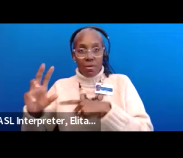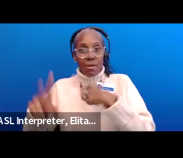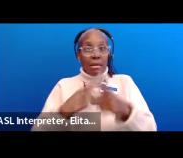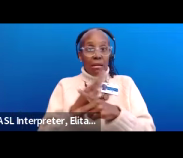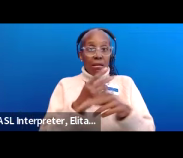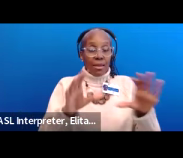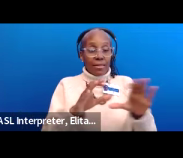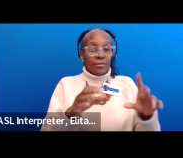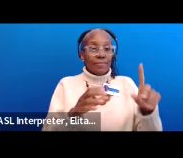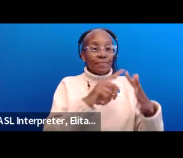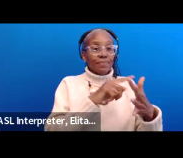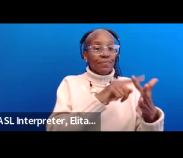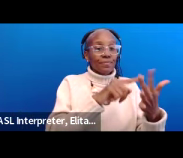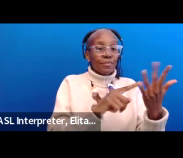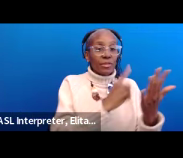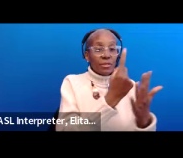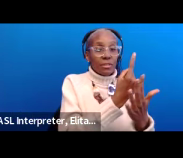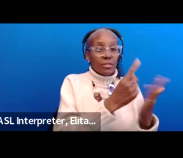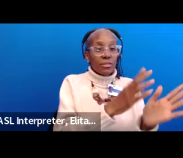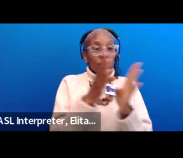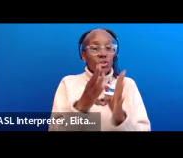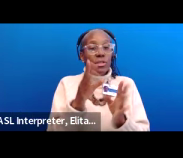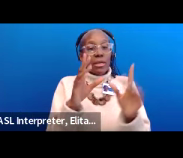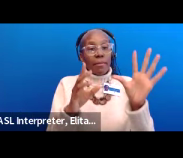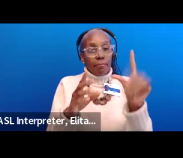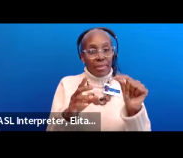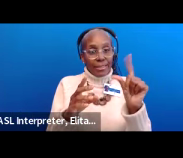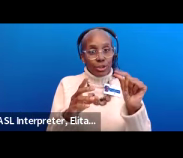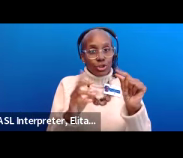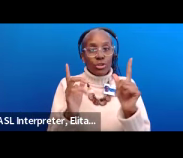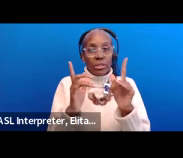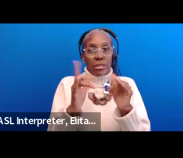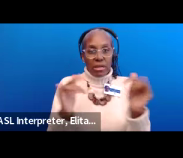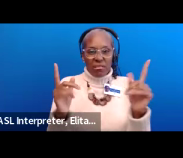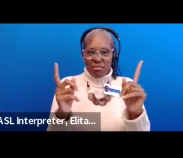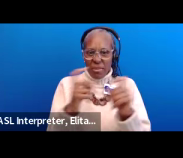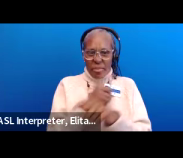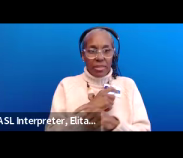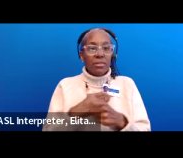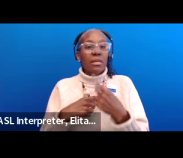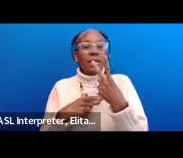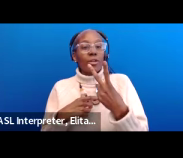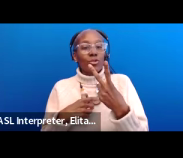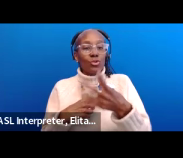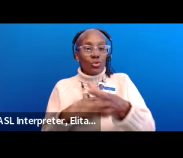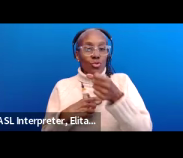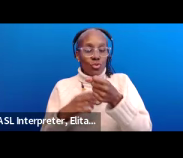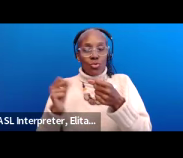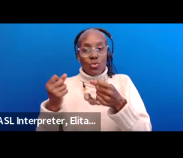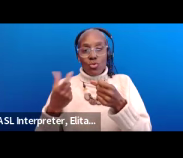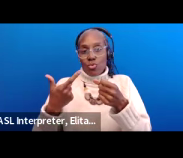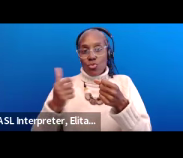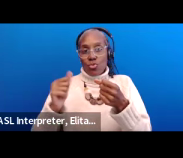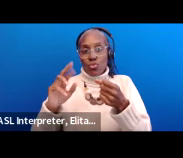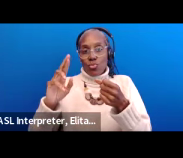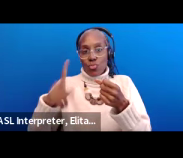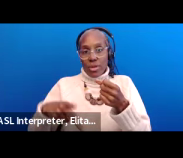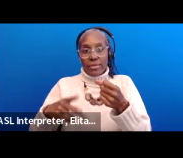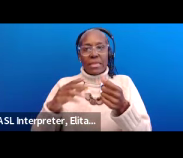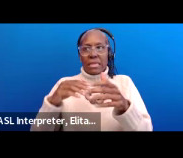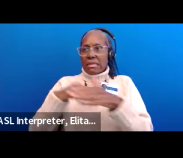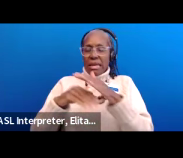including finger isolation, pinch, more complex pinch, and 2 types of grasp that can really help to access